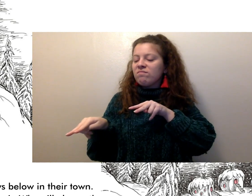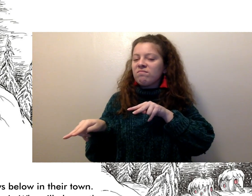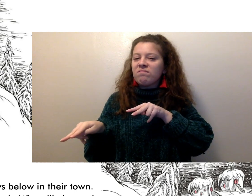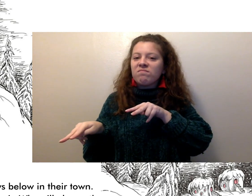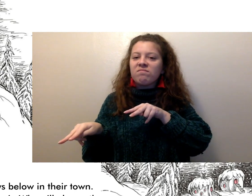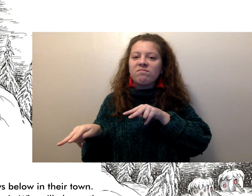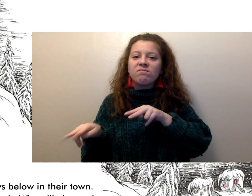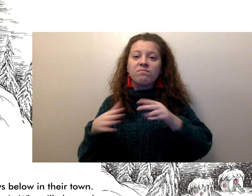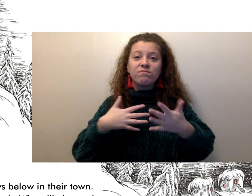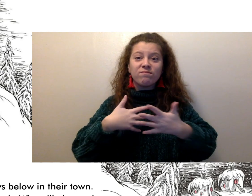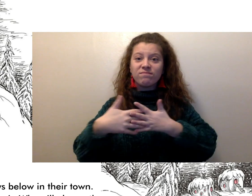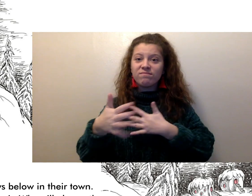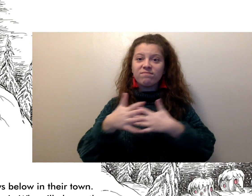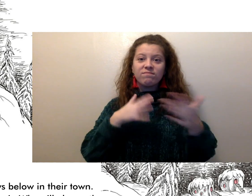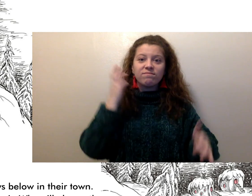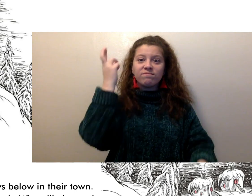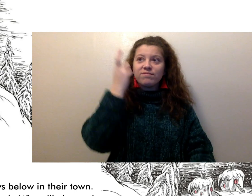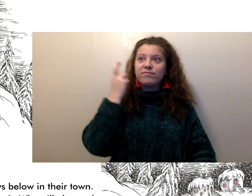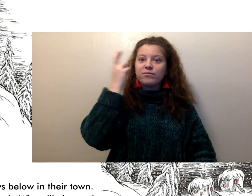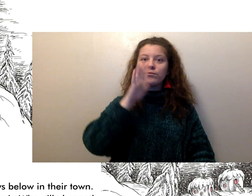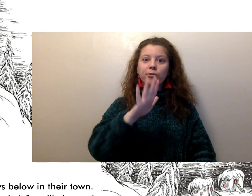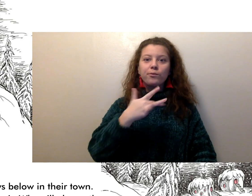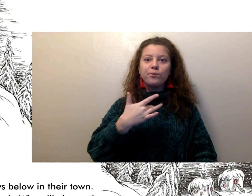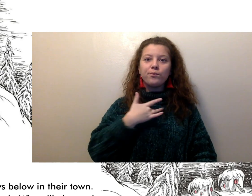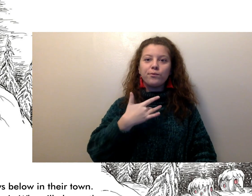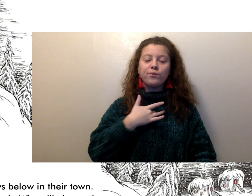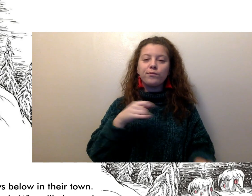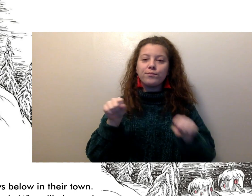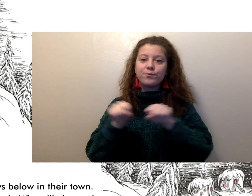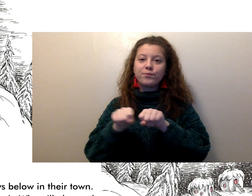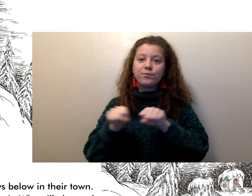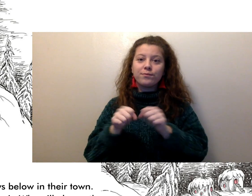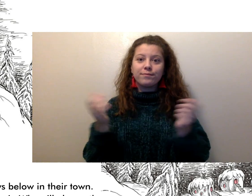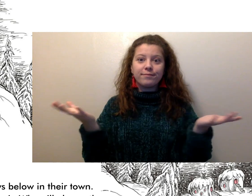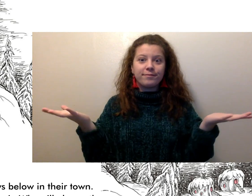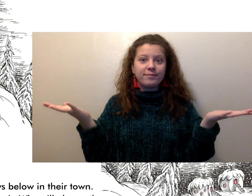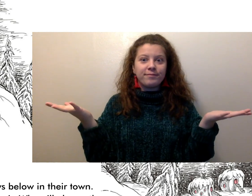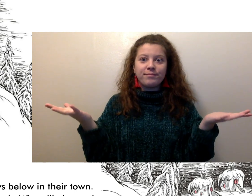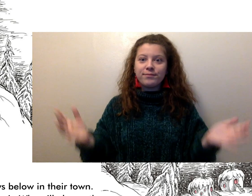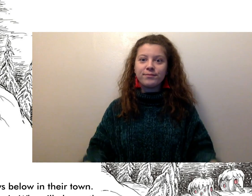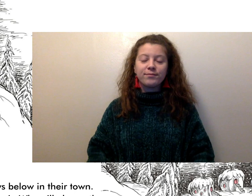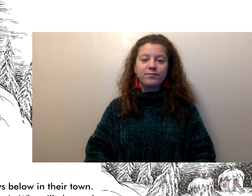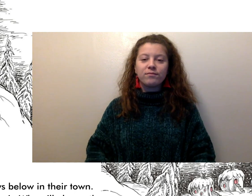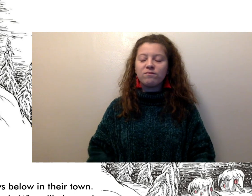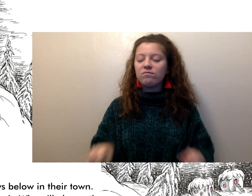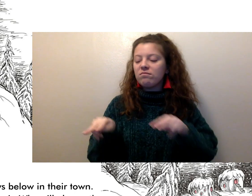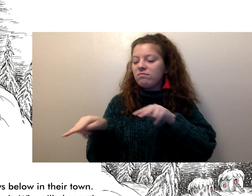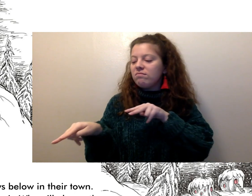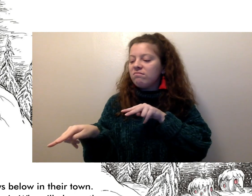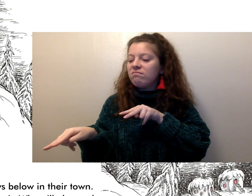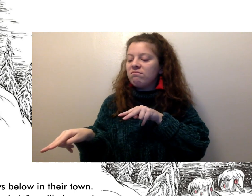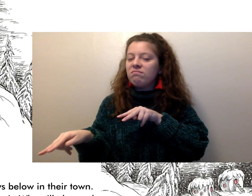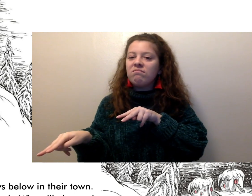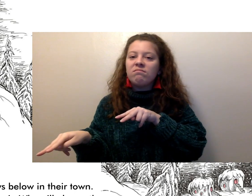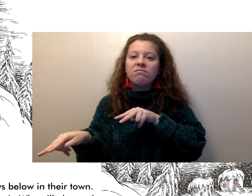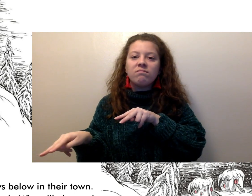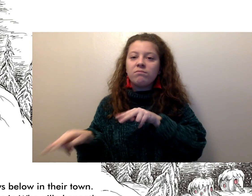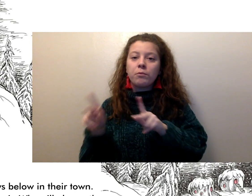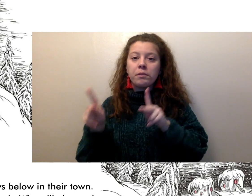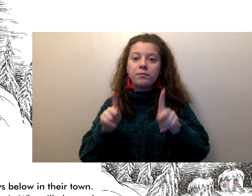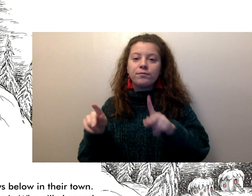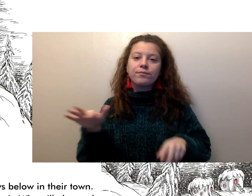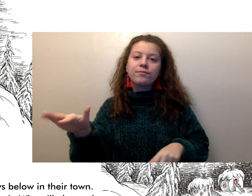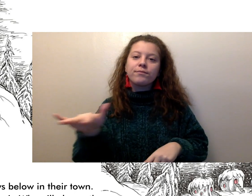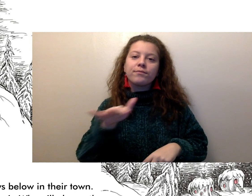their town. For he knew every Who down in Whoville beneath was busy now hanging a mistletoe